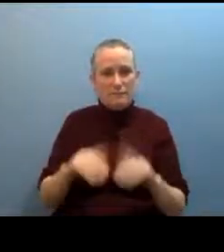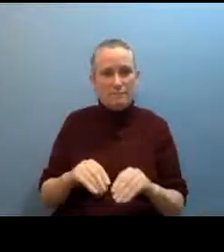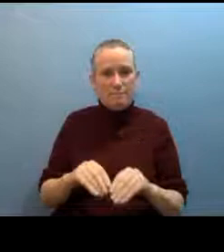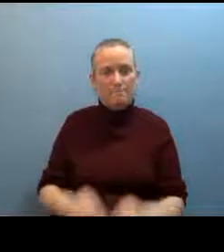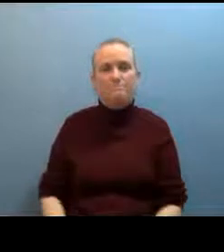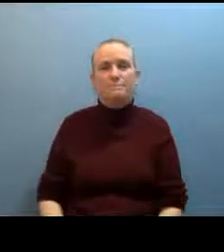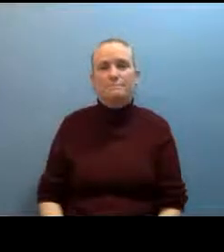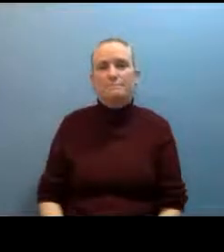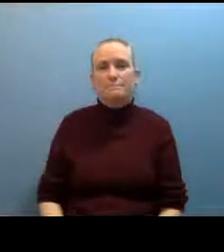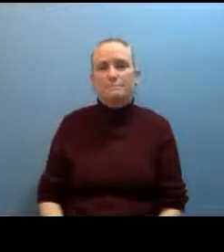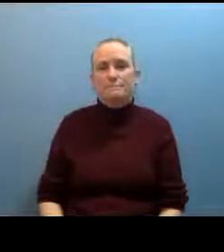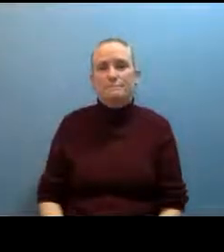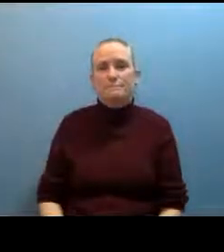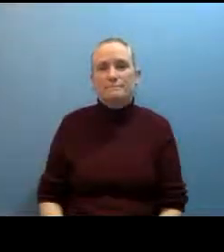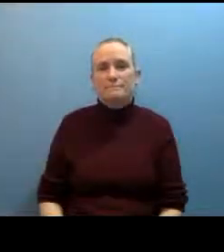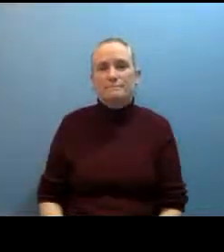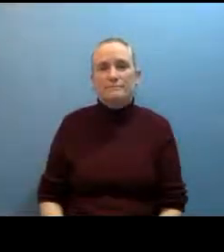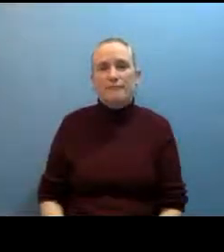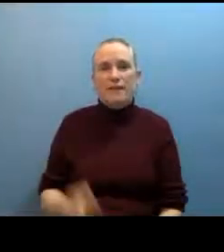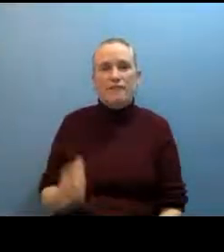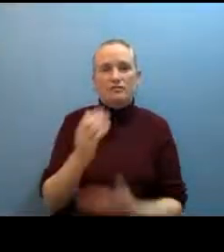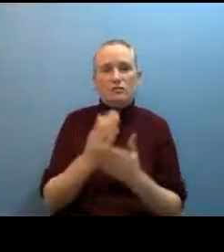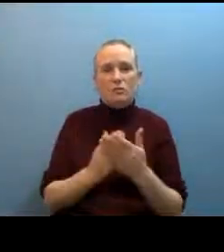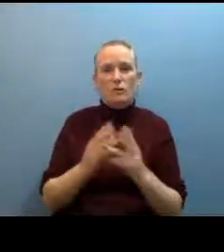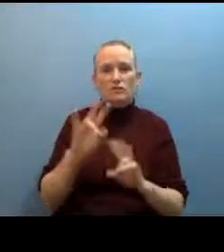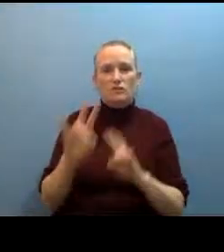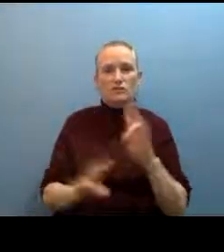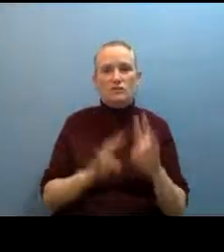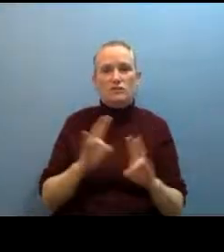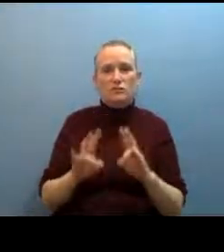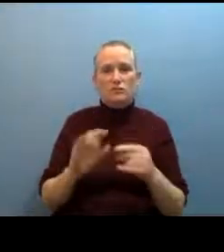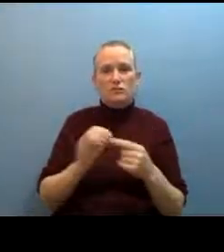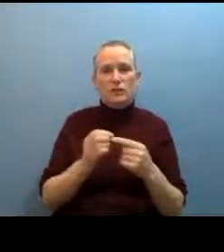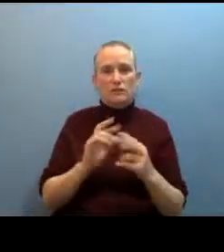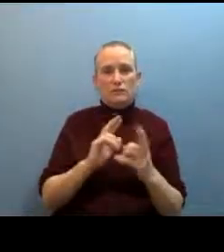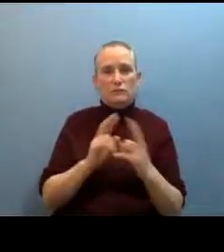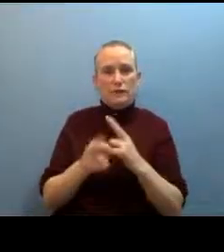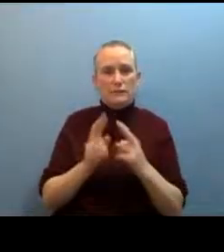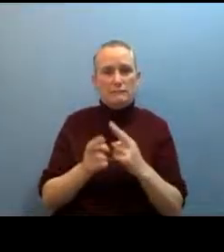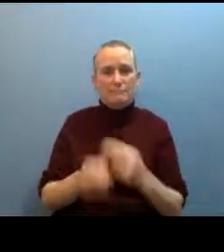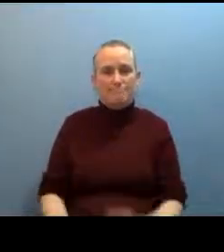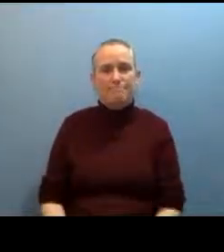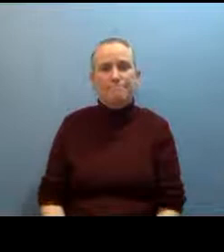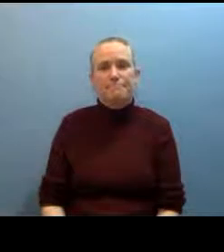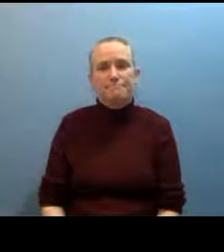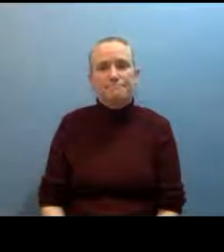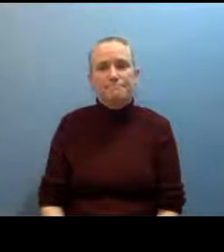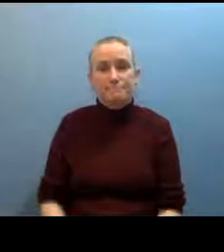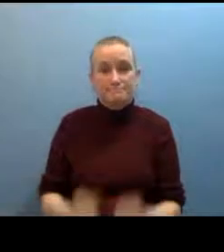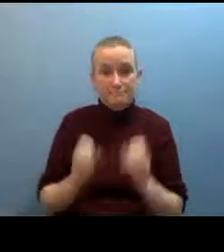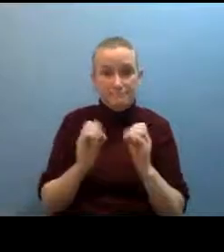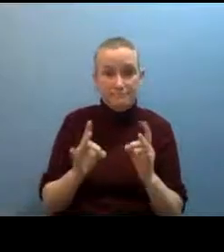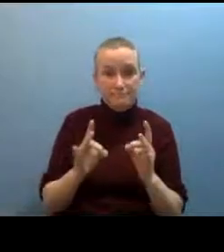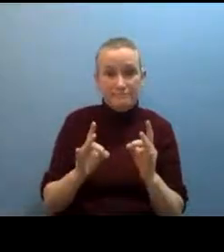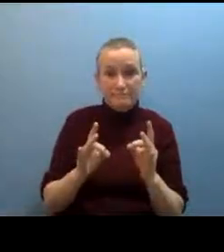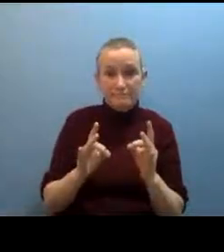And we have a few questions that have come in, so we'll try and respond to those. Is that okay, Rebecca?